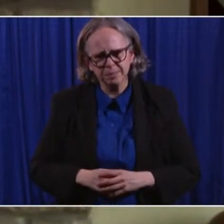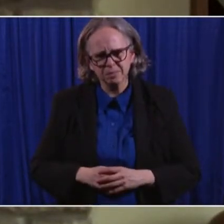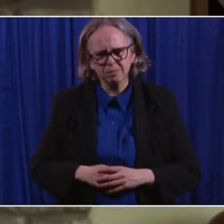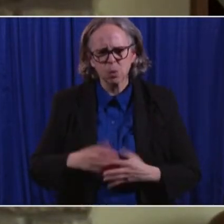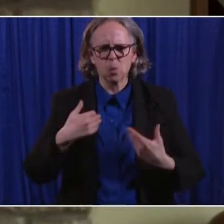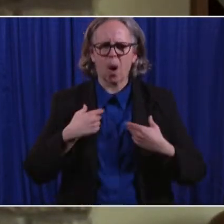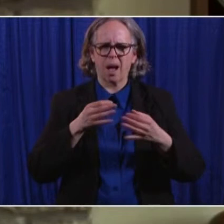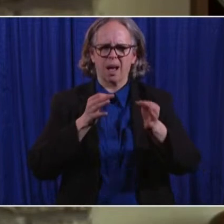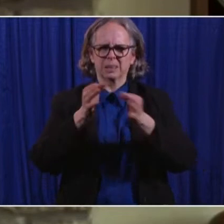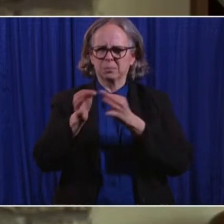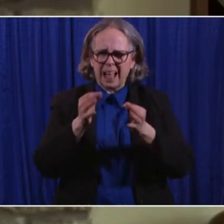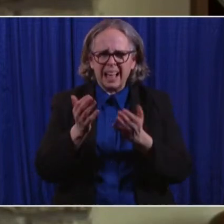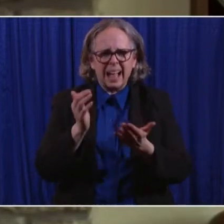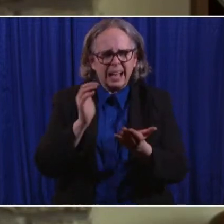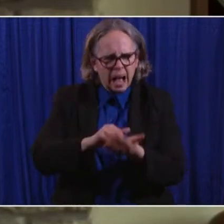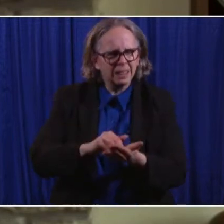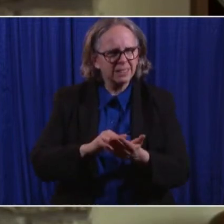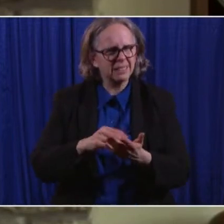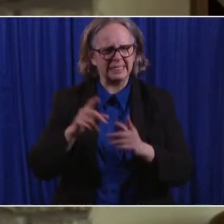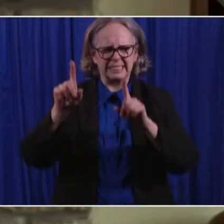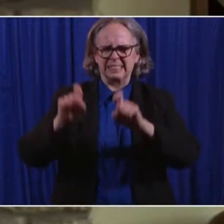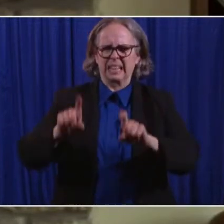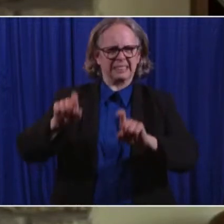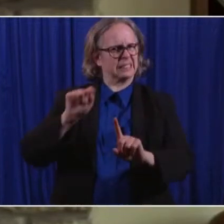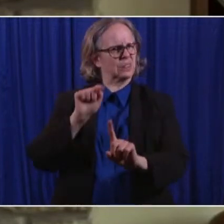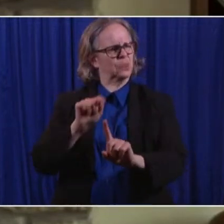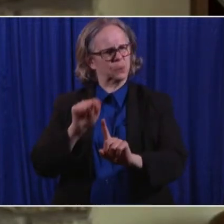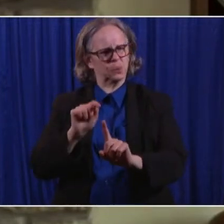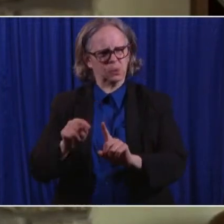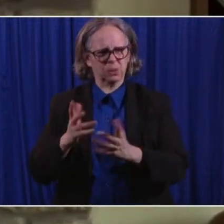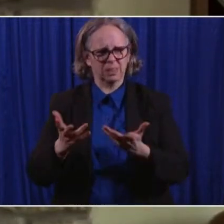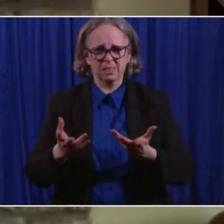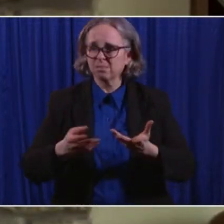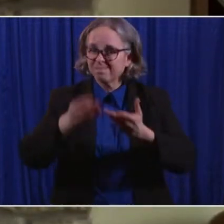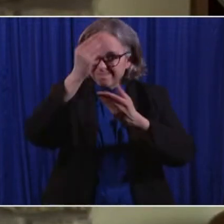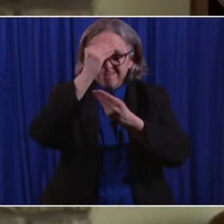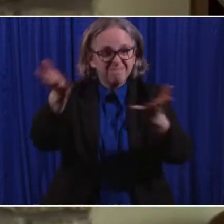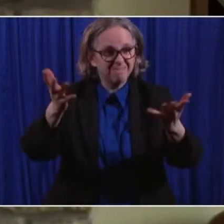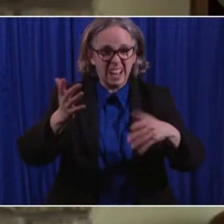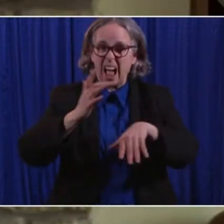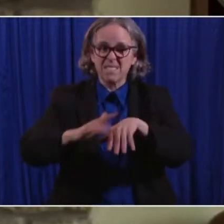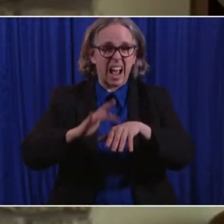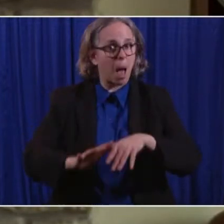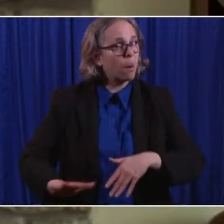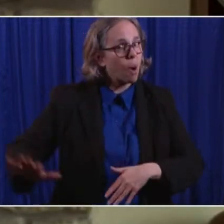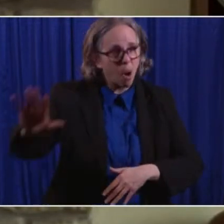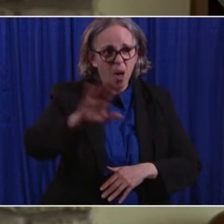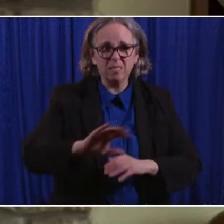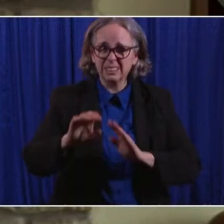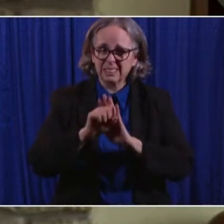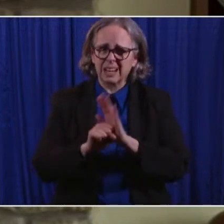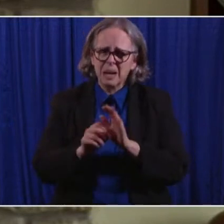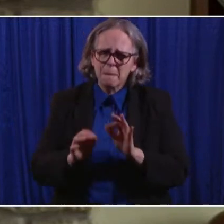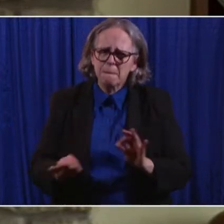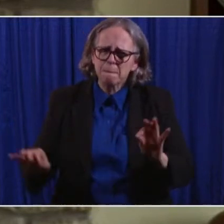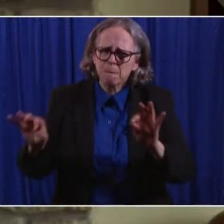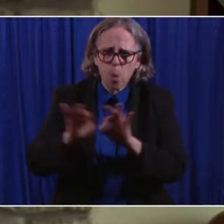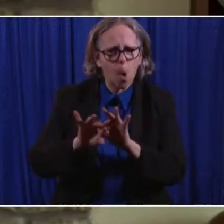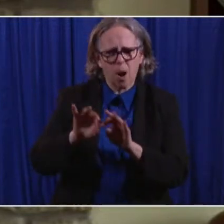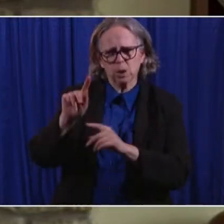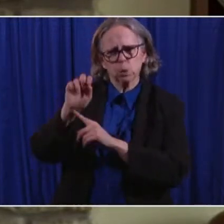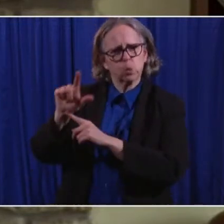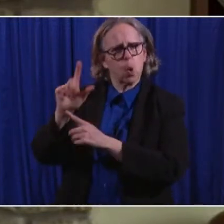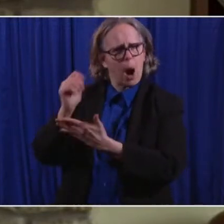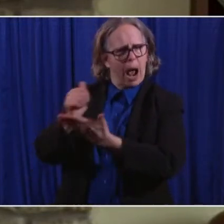this available to a number of different locations in the state. These are real tools that can be used